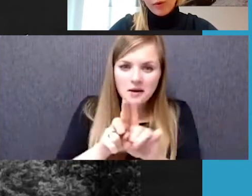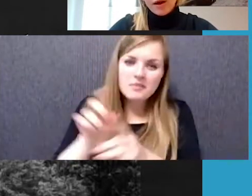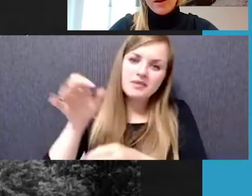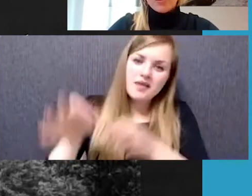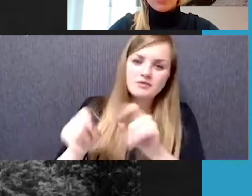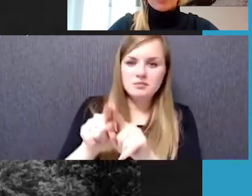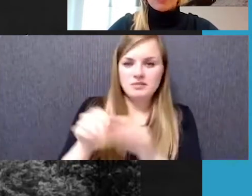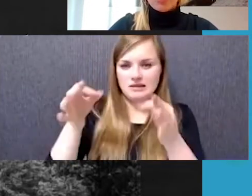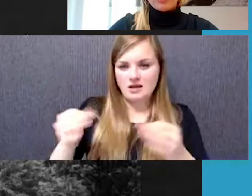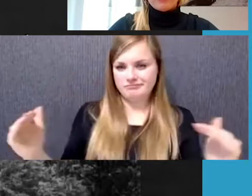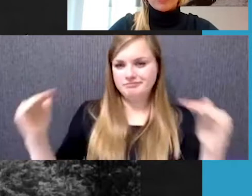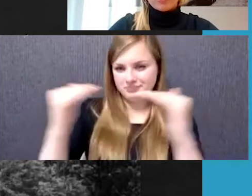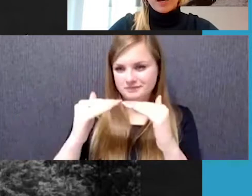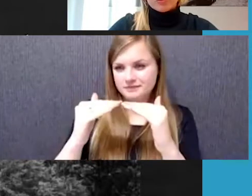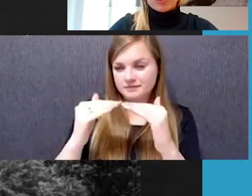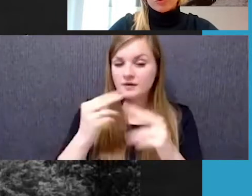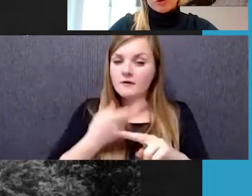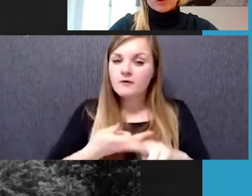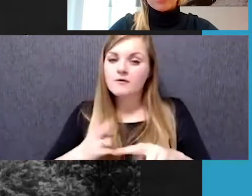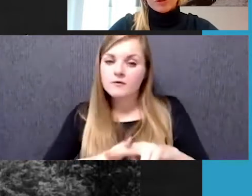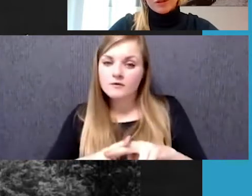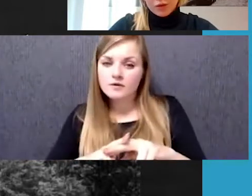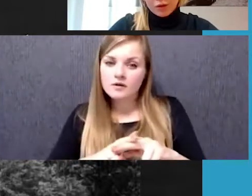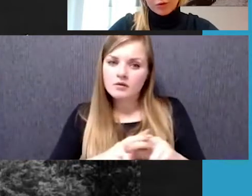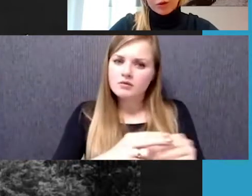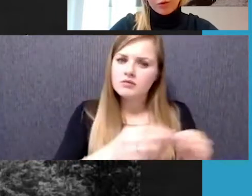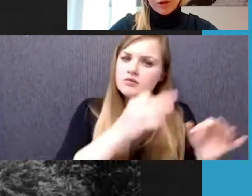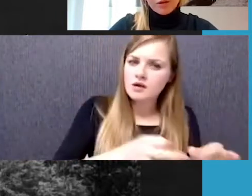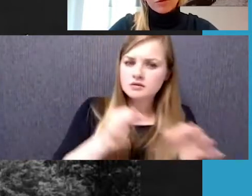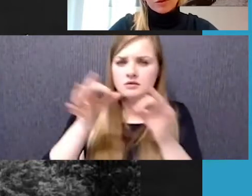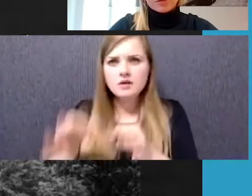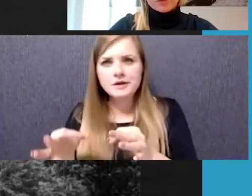self-expression, the right to self-expression is the same freedom